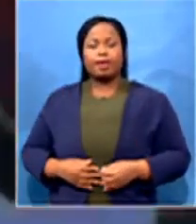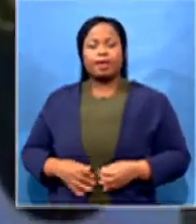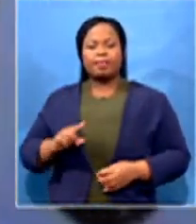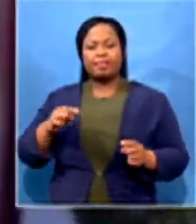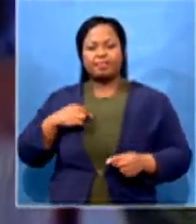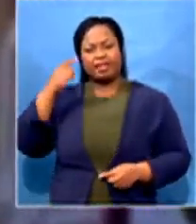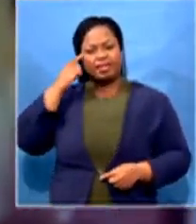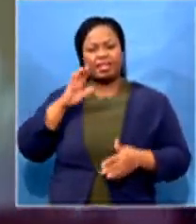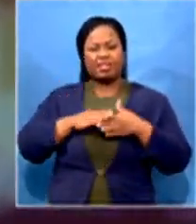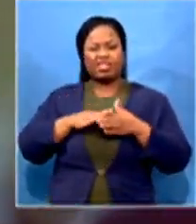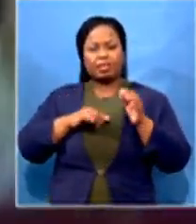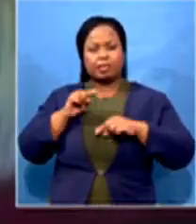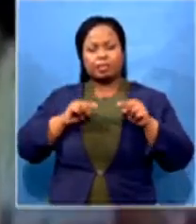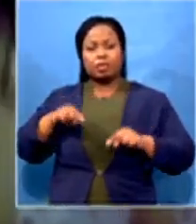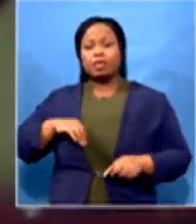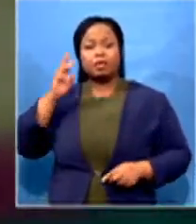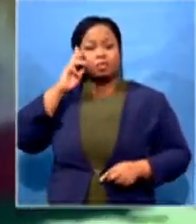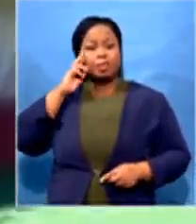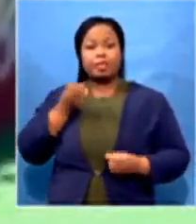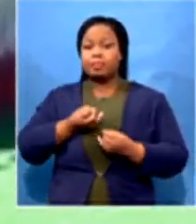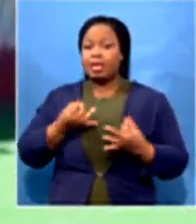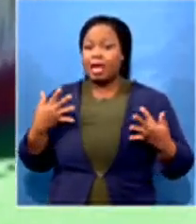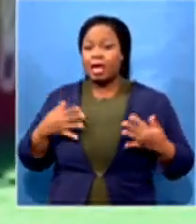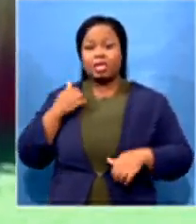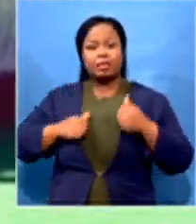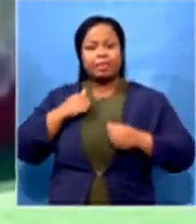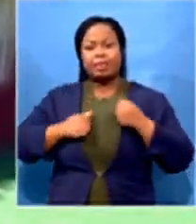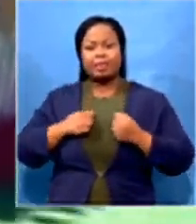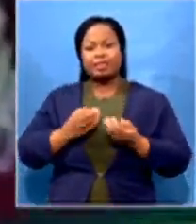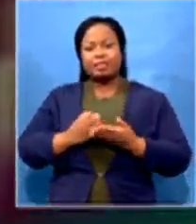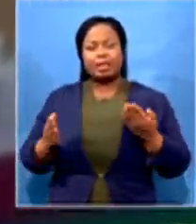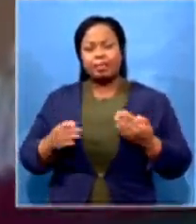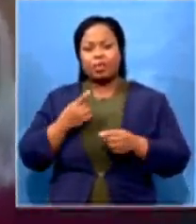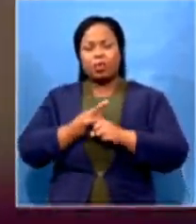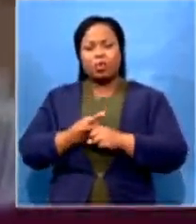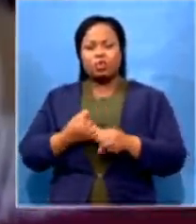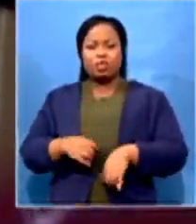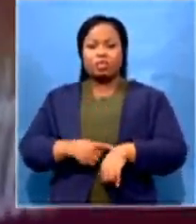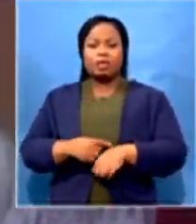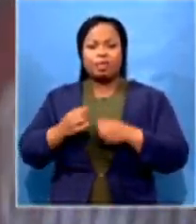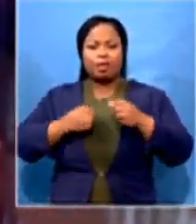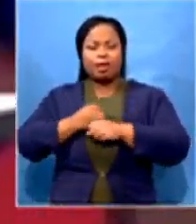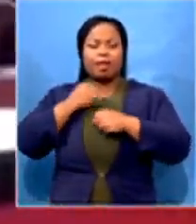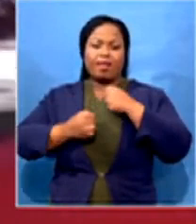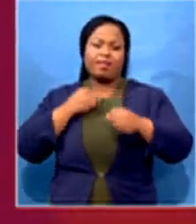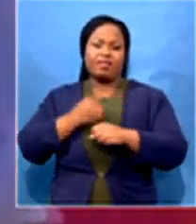couple of reasons. Remember, there are many, many marathons, and so people have many cracks at the marathon time every year.